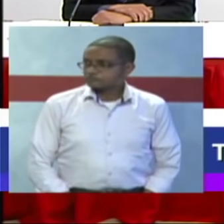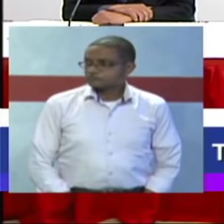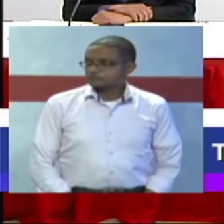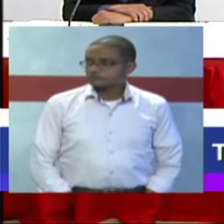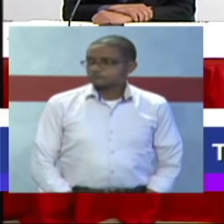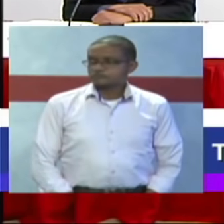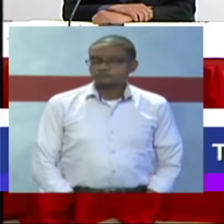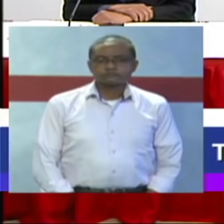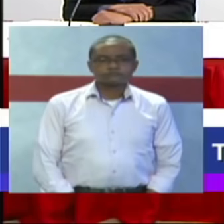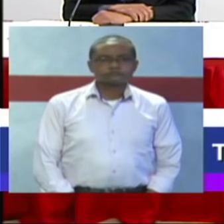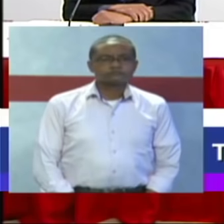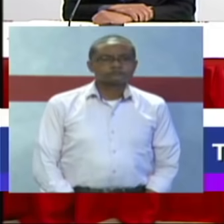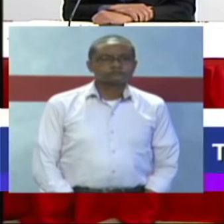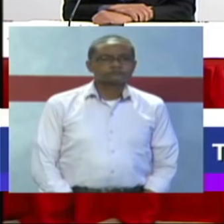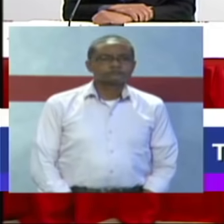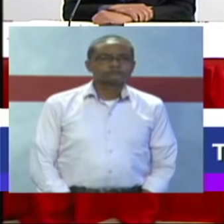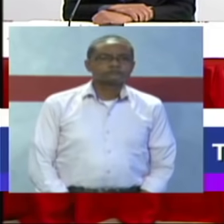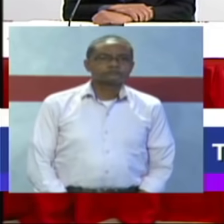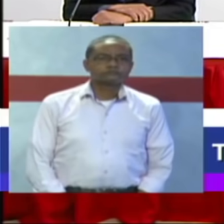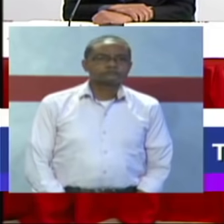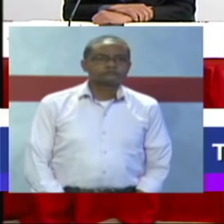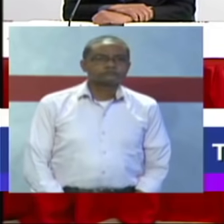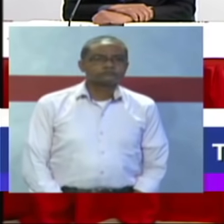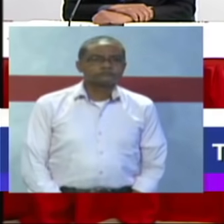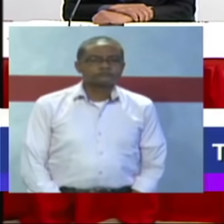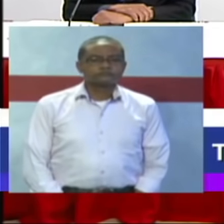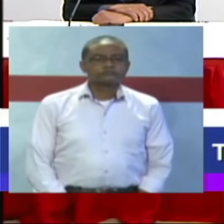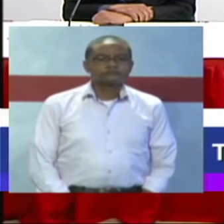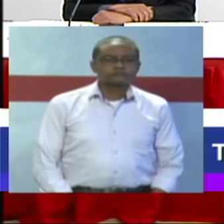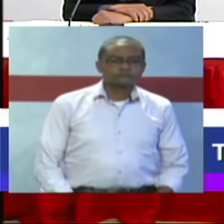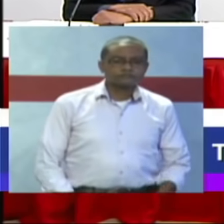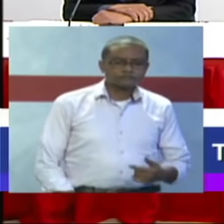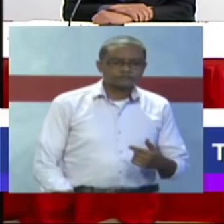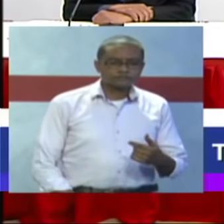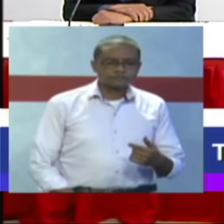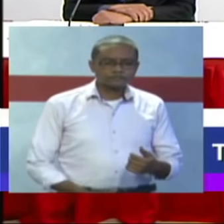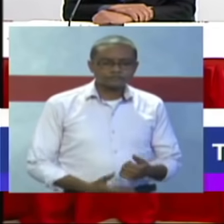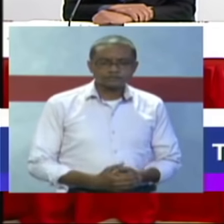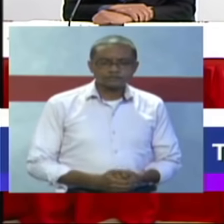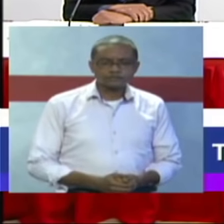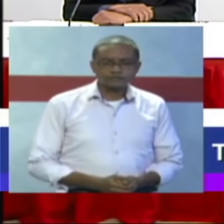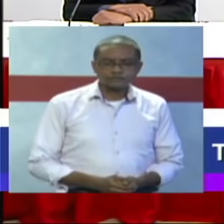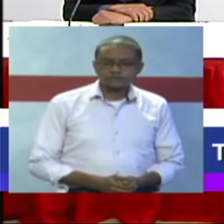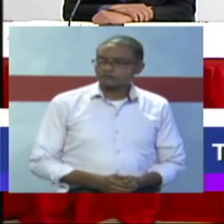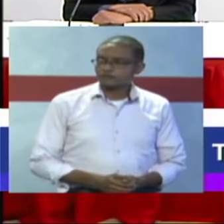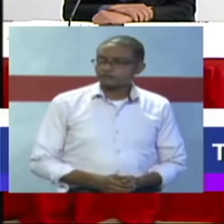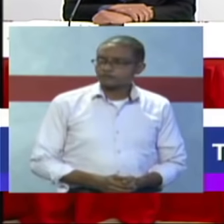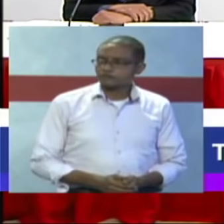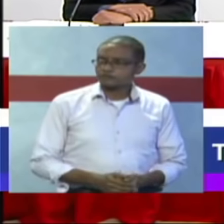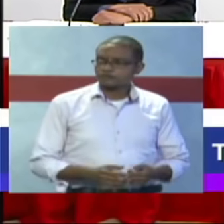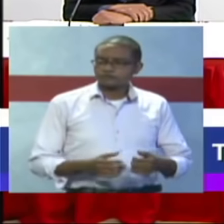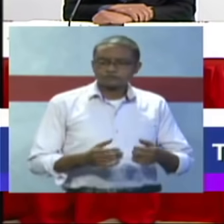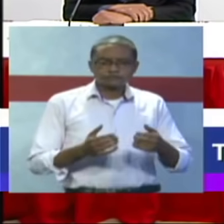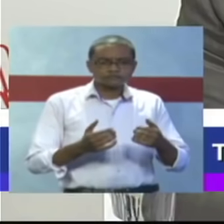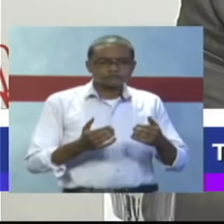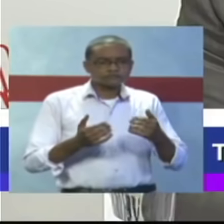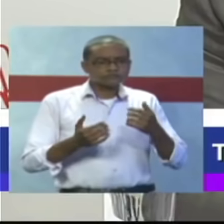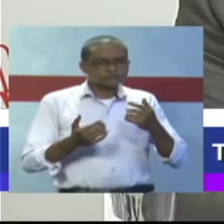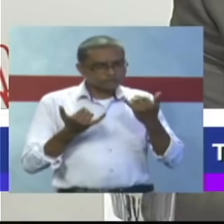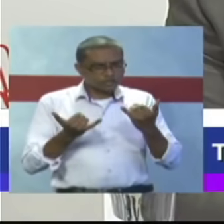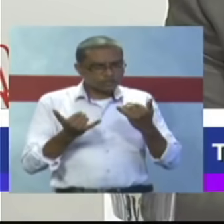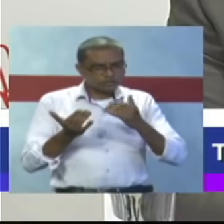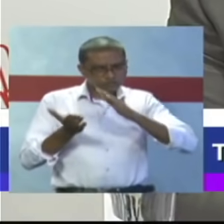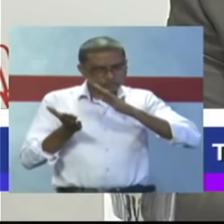Of course, I'm sure that the hard copy would be highly recommended. At this point in time, the hard copy is